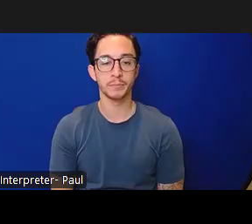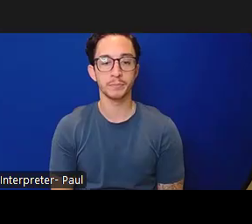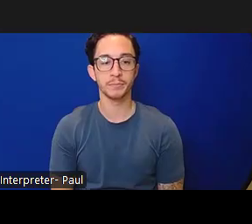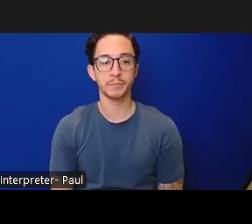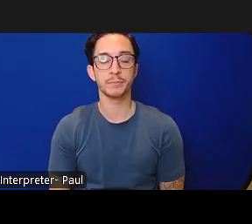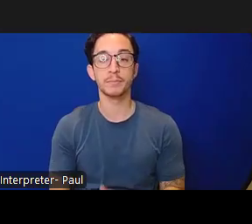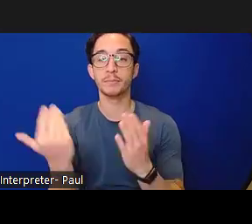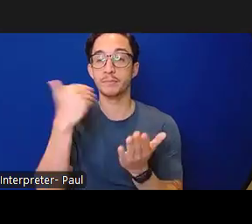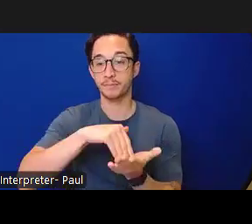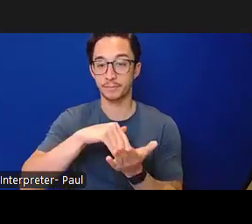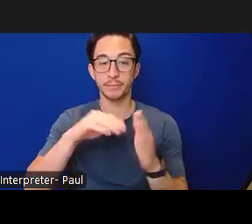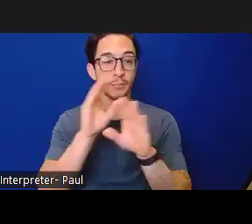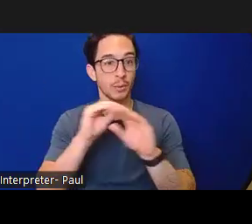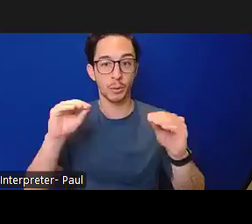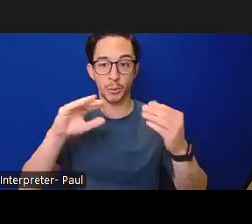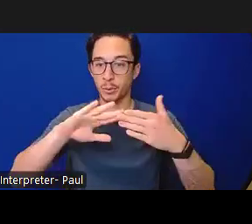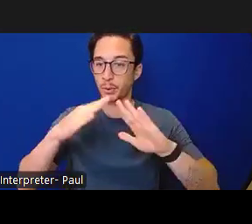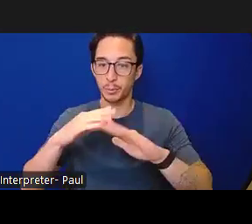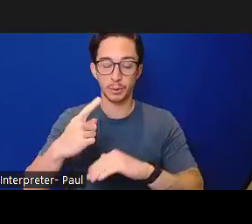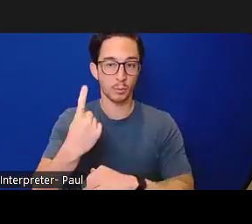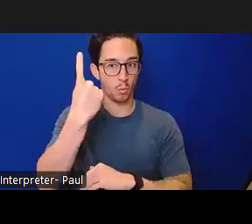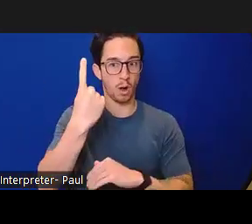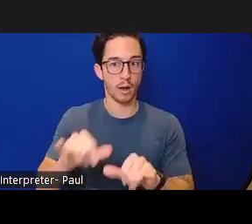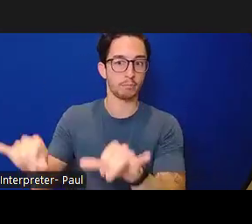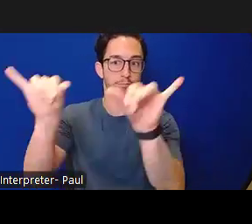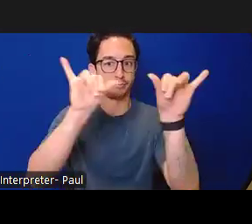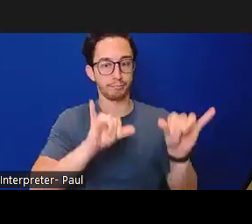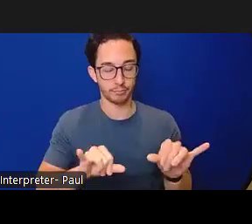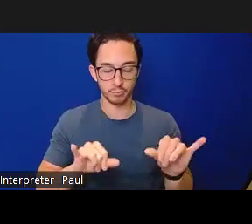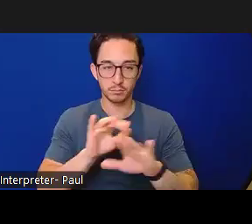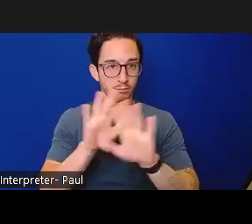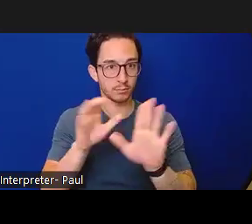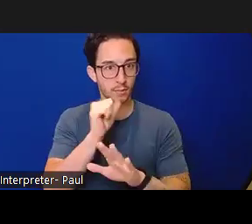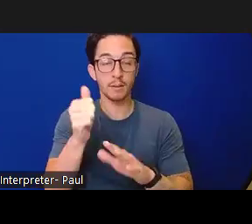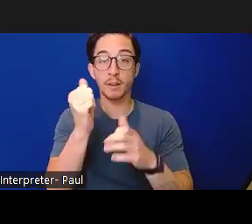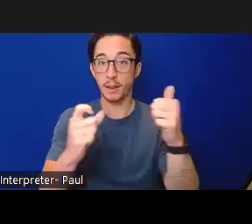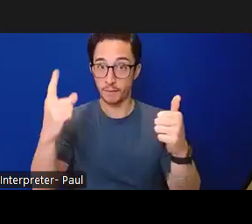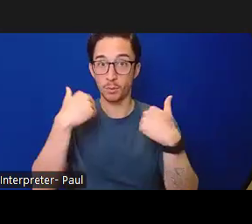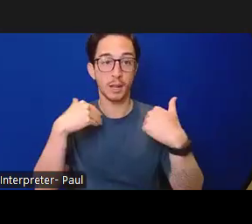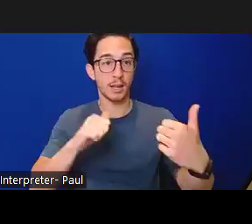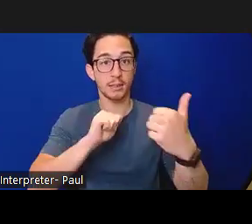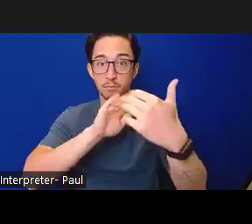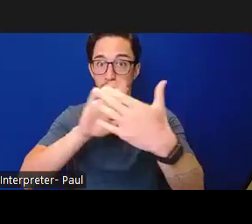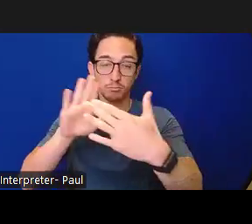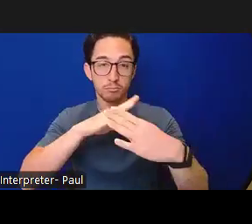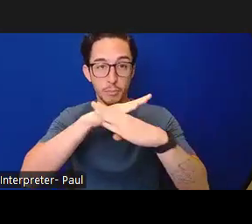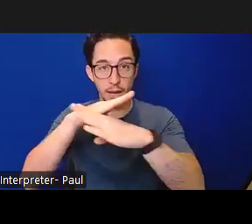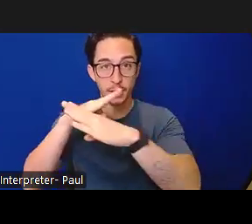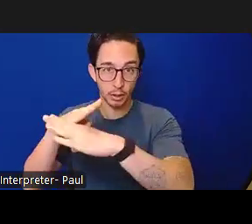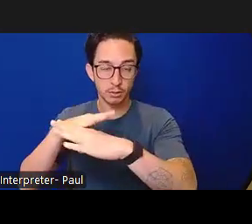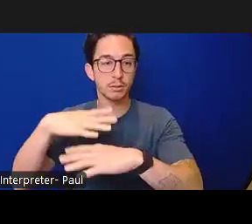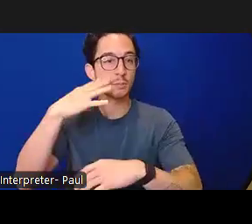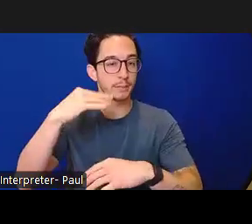Again, no community is monolith, right? Everyone deals with barriers, everyone experiences barriers in their own